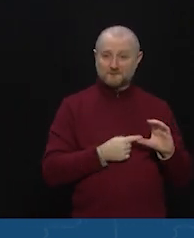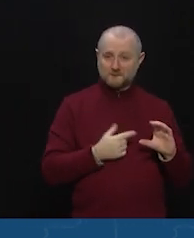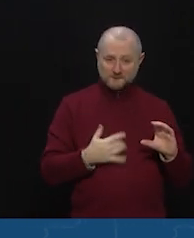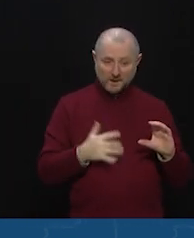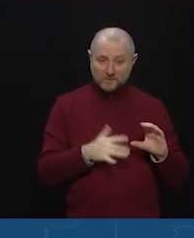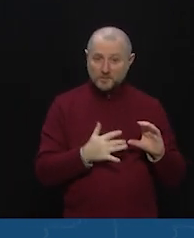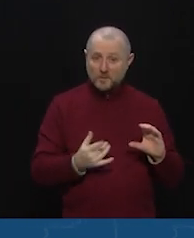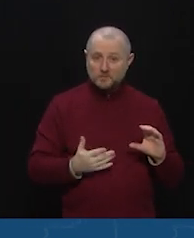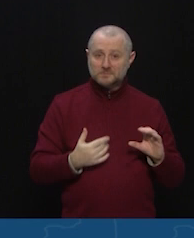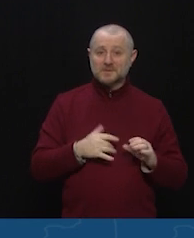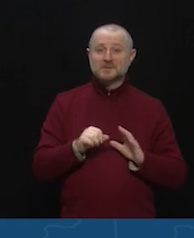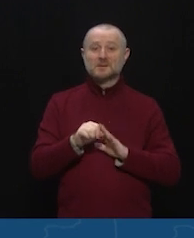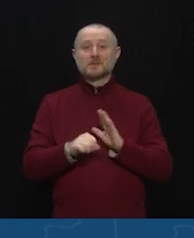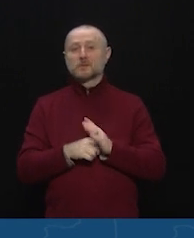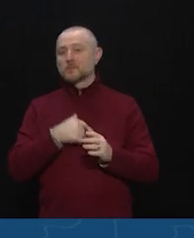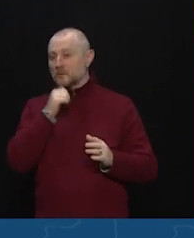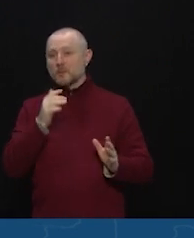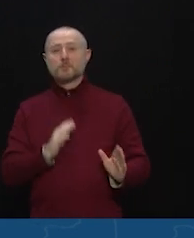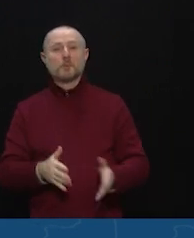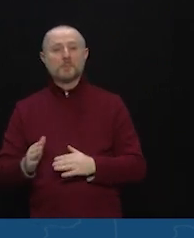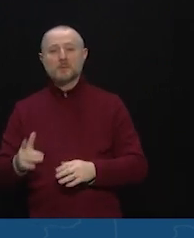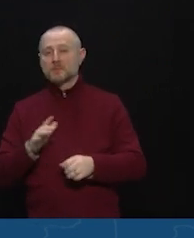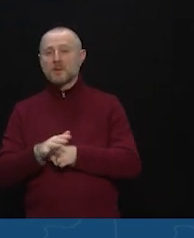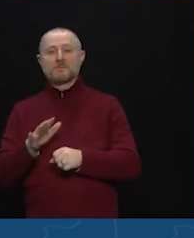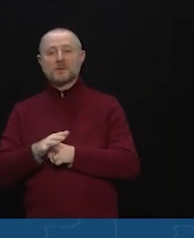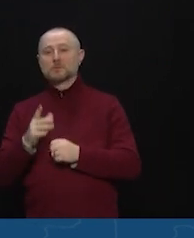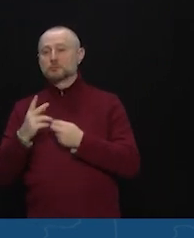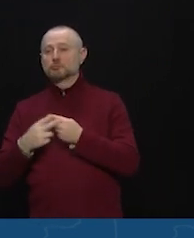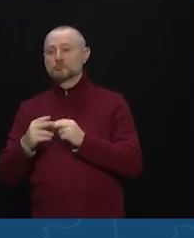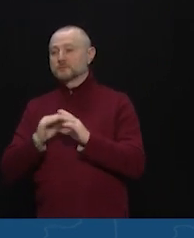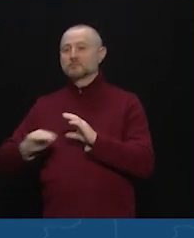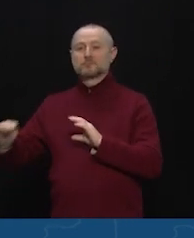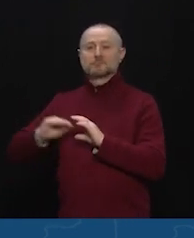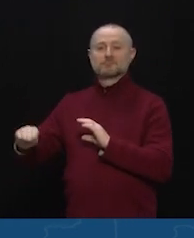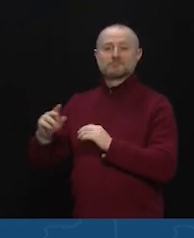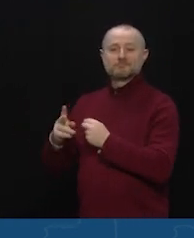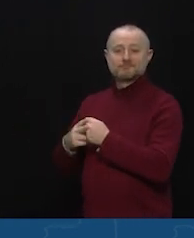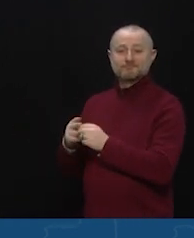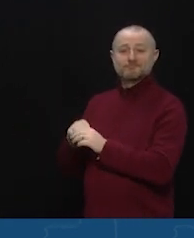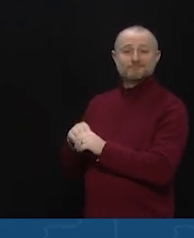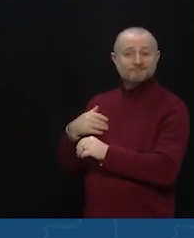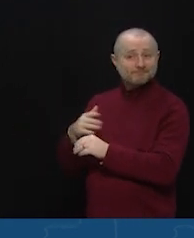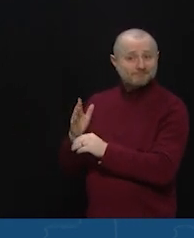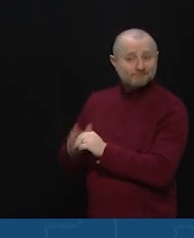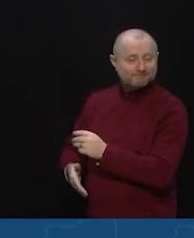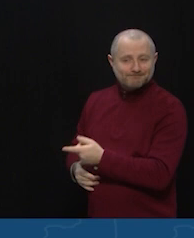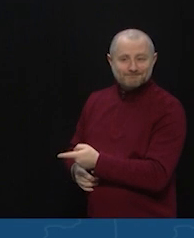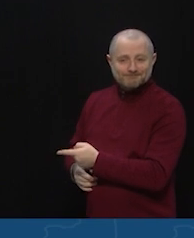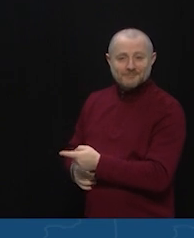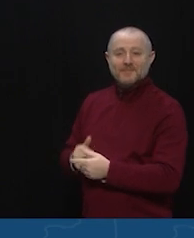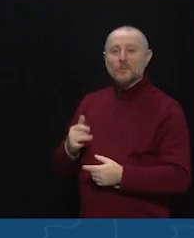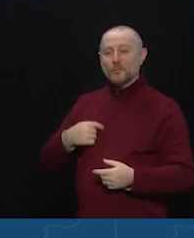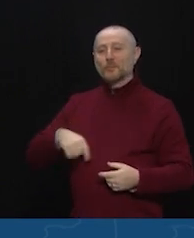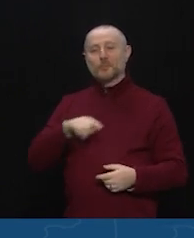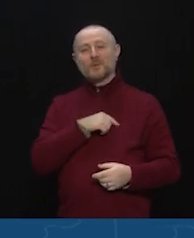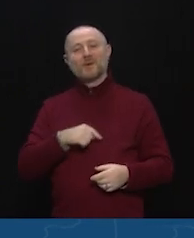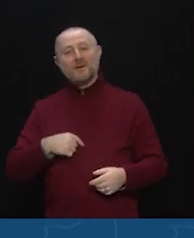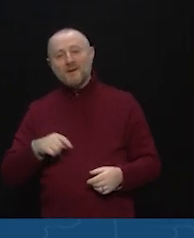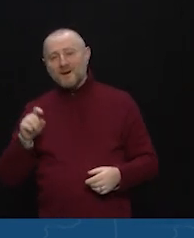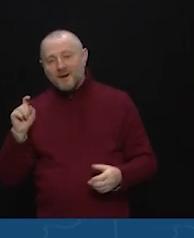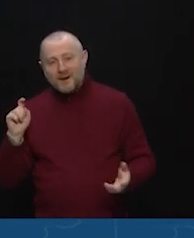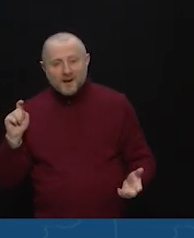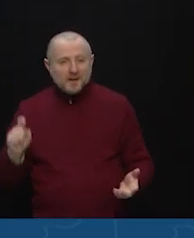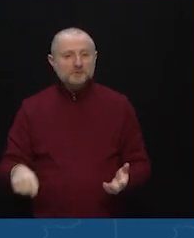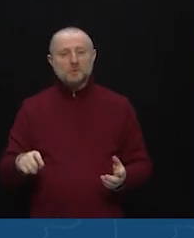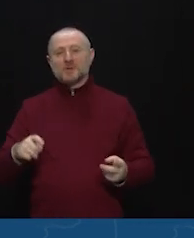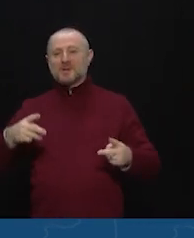found itself unprepared, inadequate reserves, and the outcome was that we had to cut or